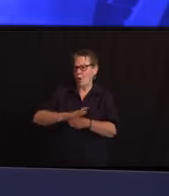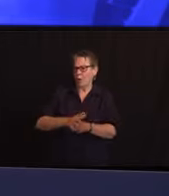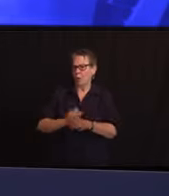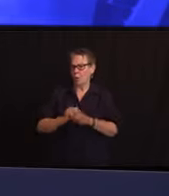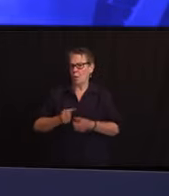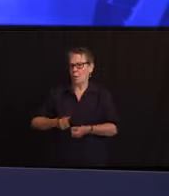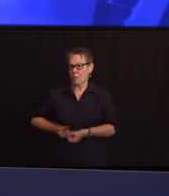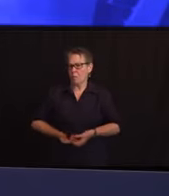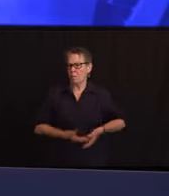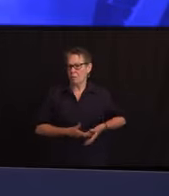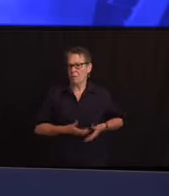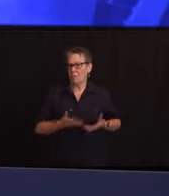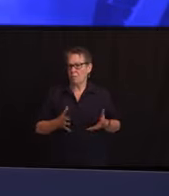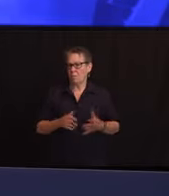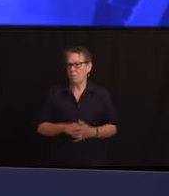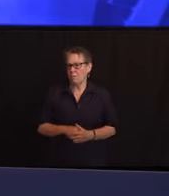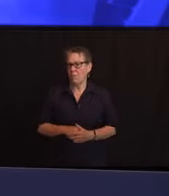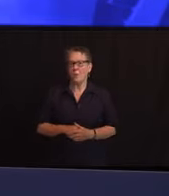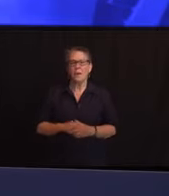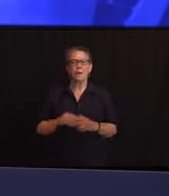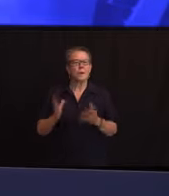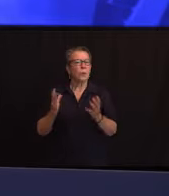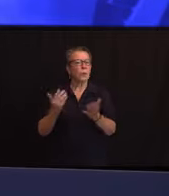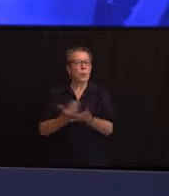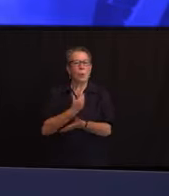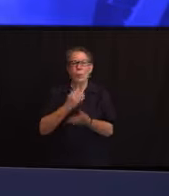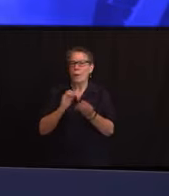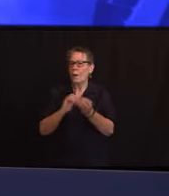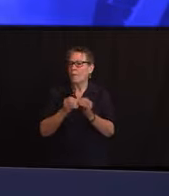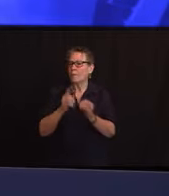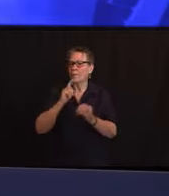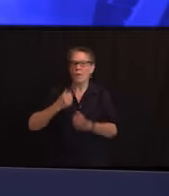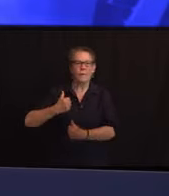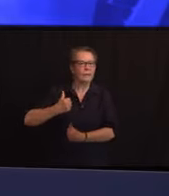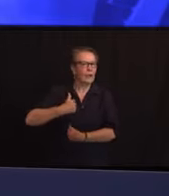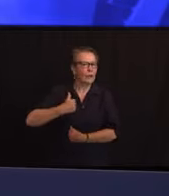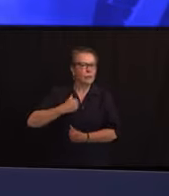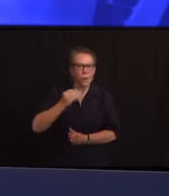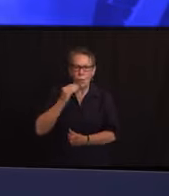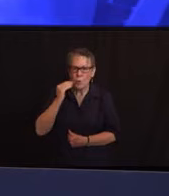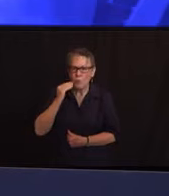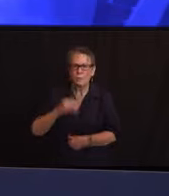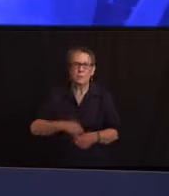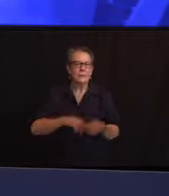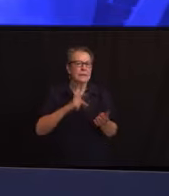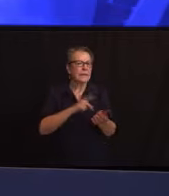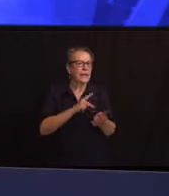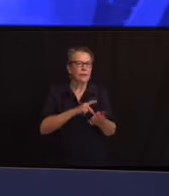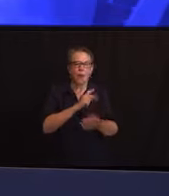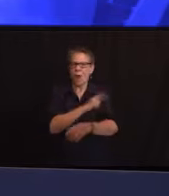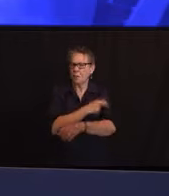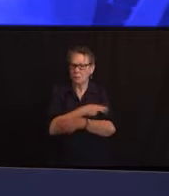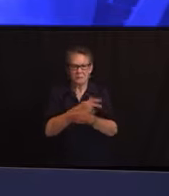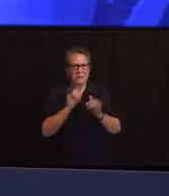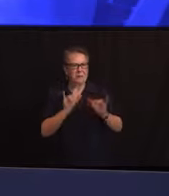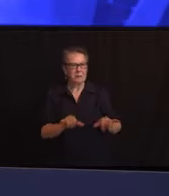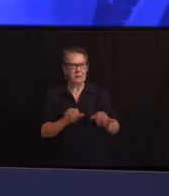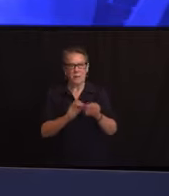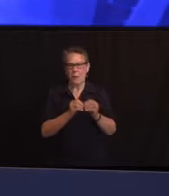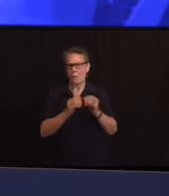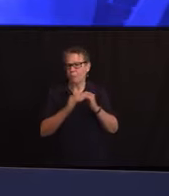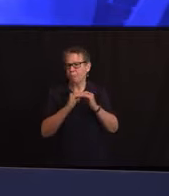among patients at our psychiatric hospitals. As the Governor shared, we are still seeing outbreaks in long-term care